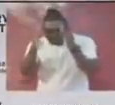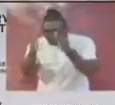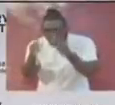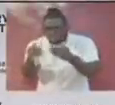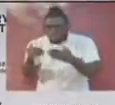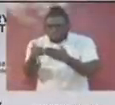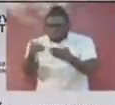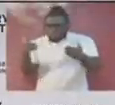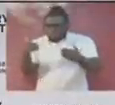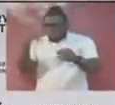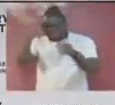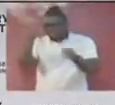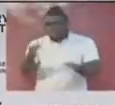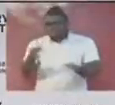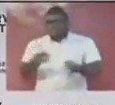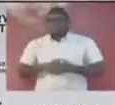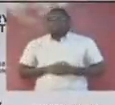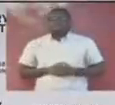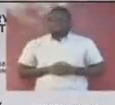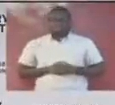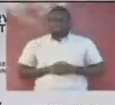Now CNC3, please.